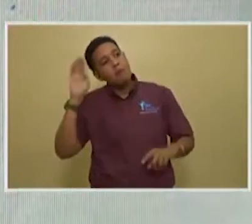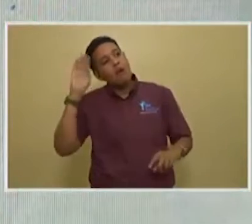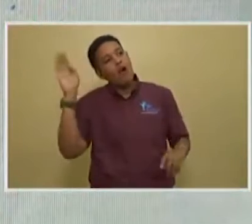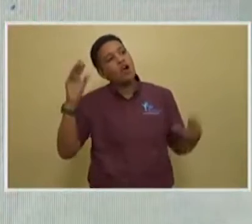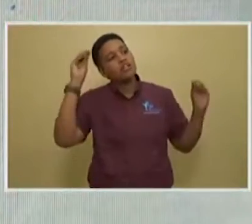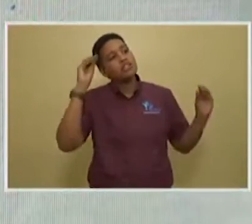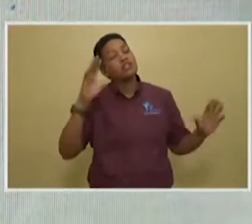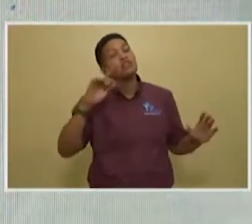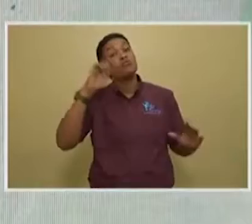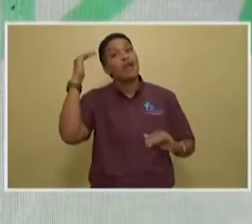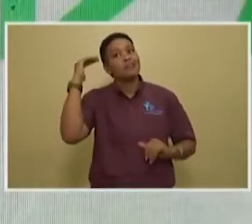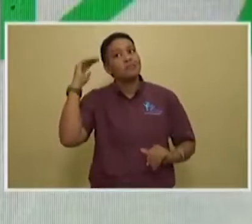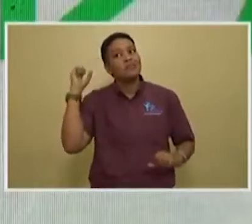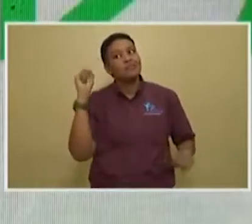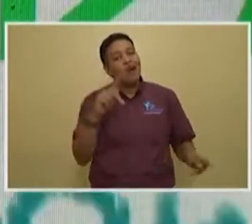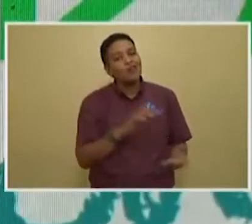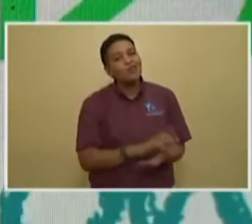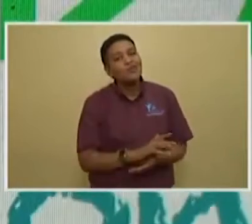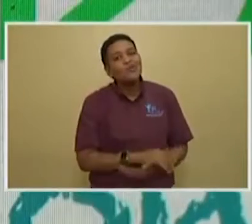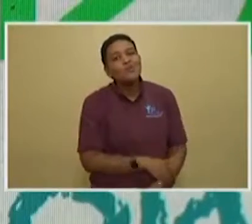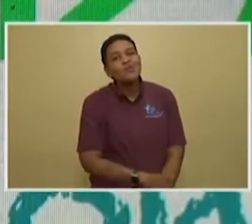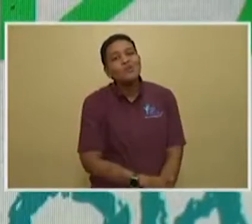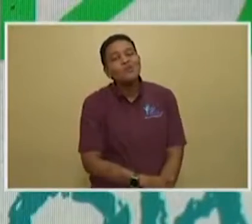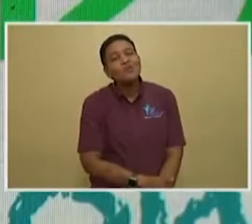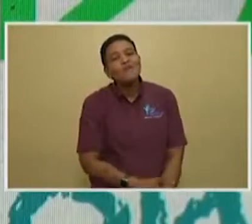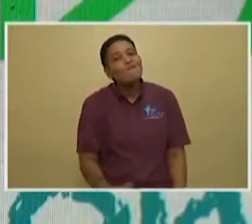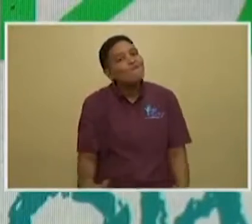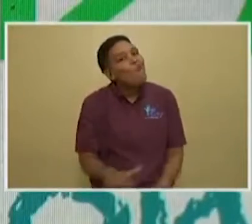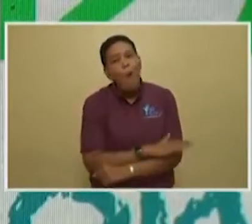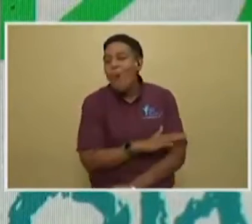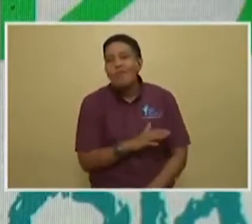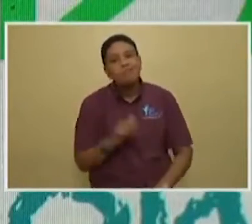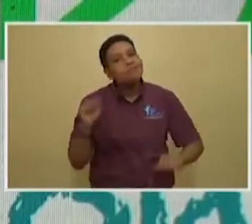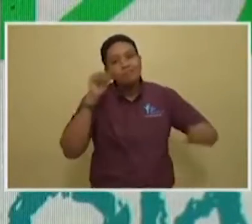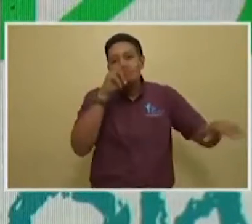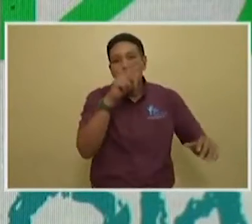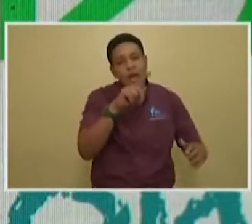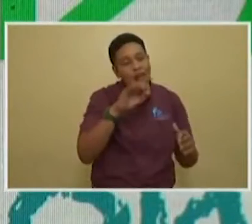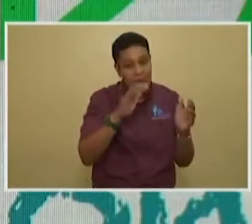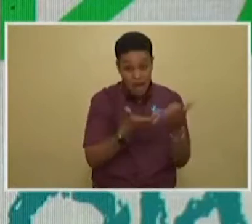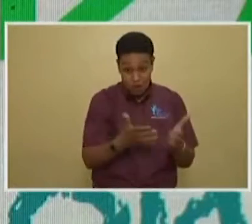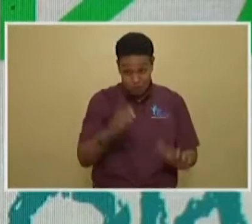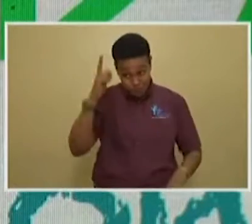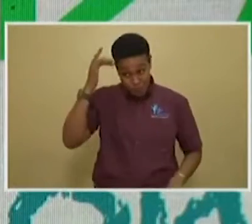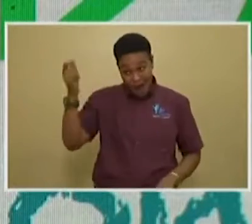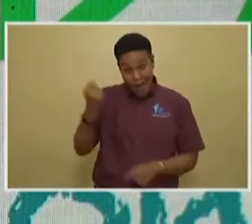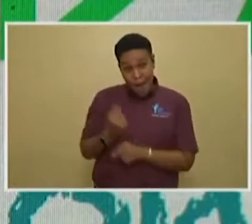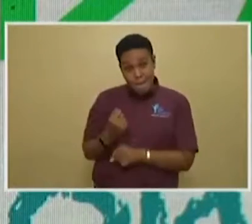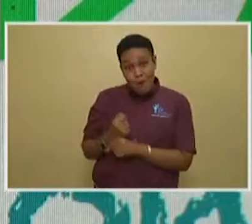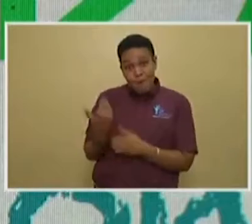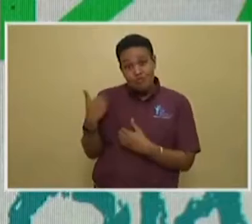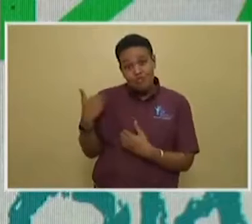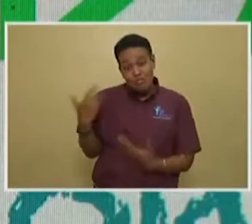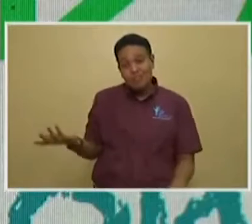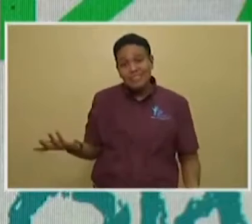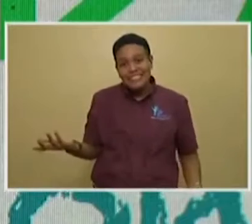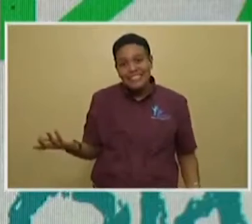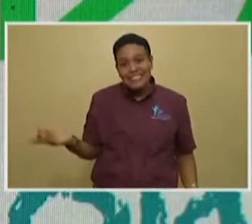would be expected to return to the classroom in fulfillment of their contractual and employment obligations.